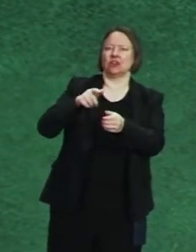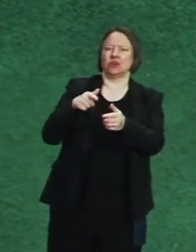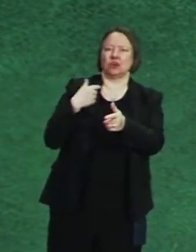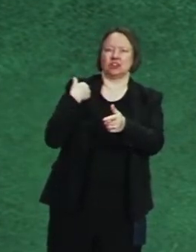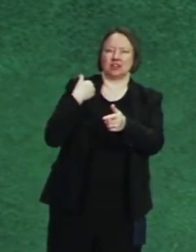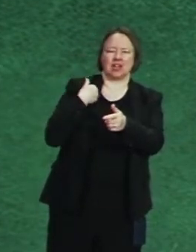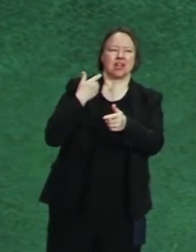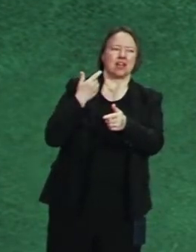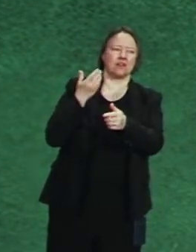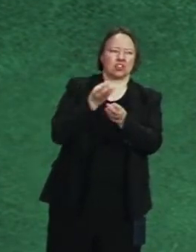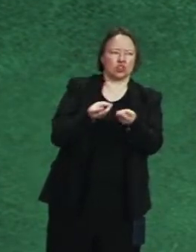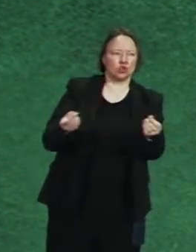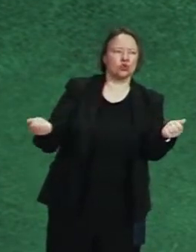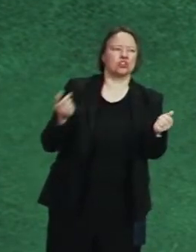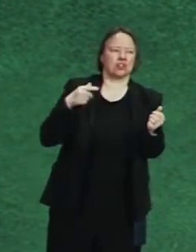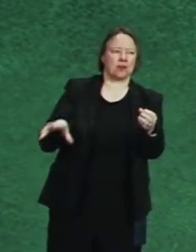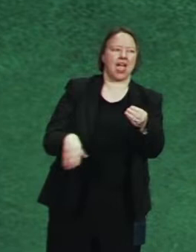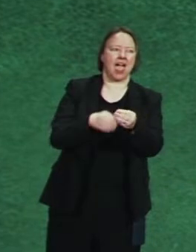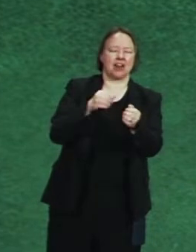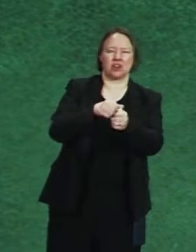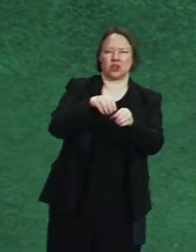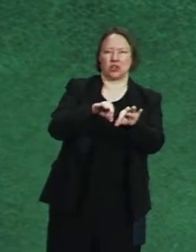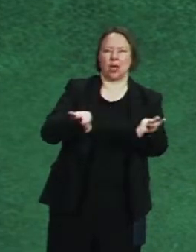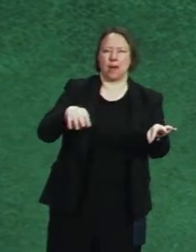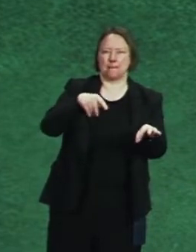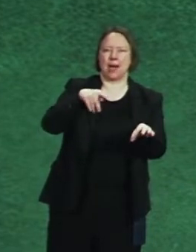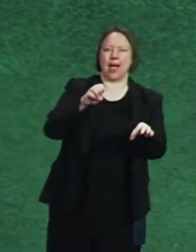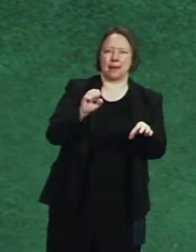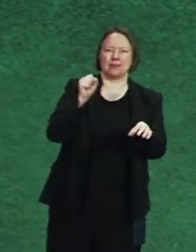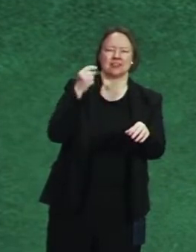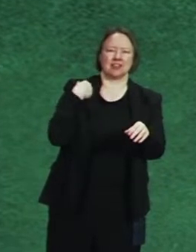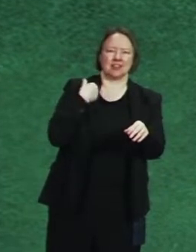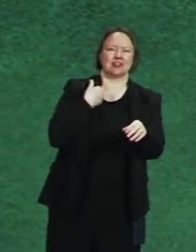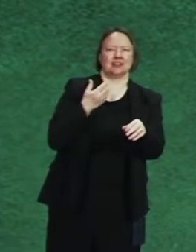nutrient that will be added to the pipe channels to supplement the plant growth.